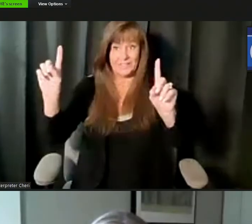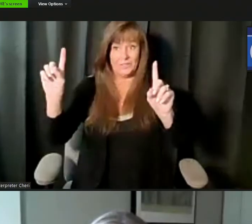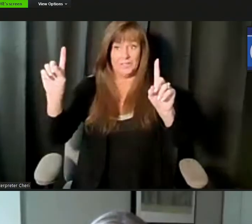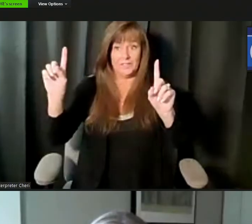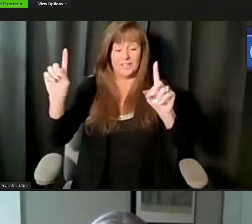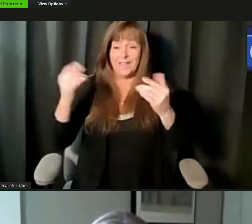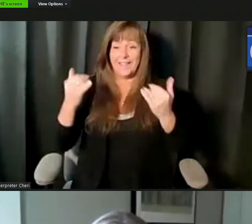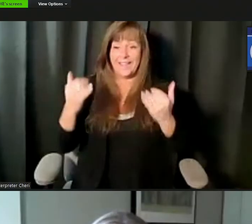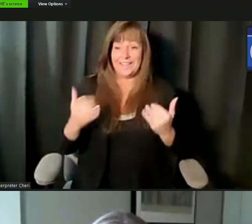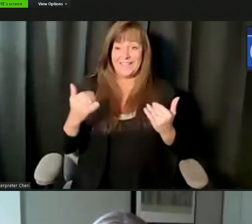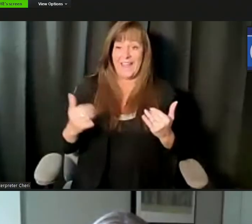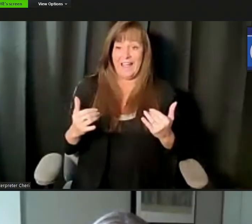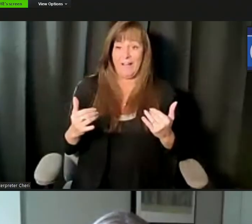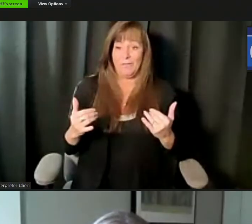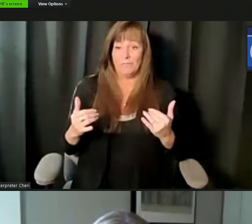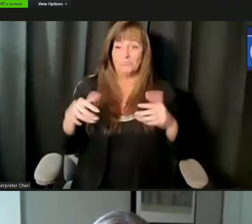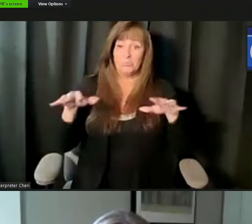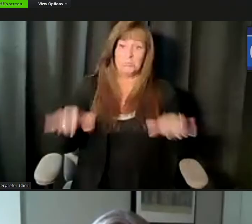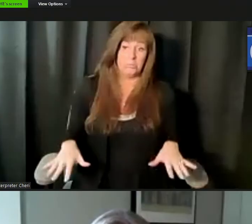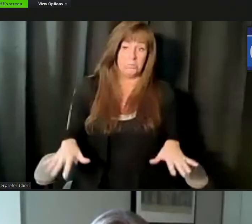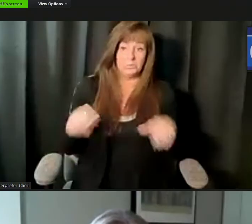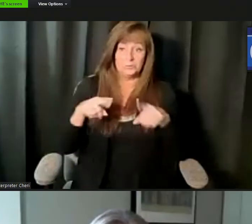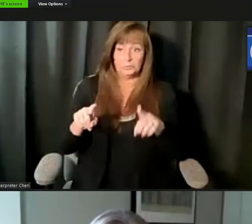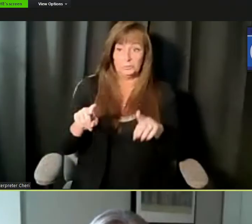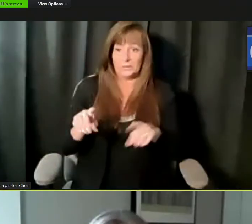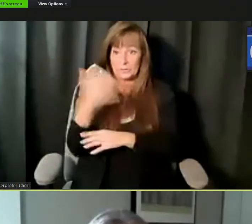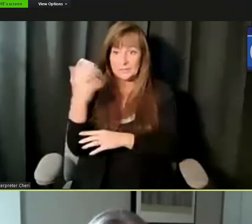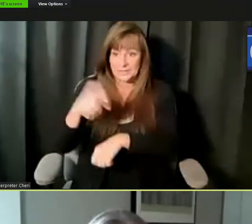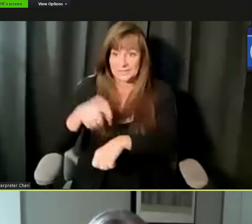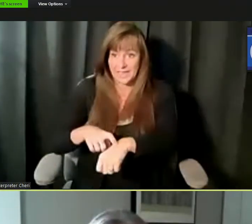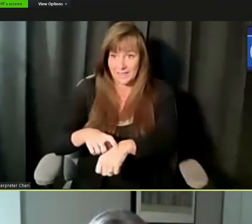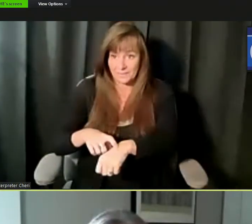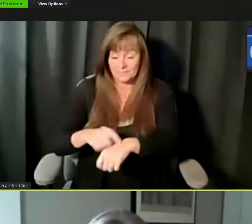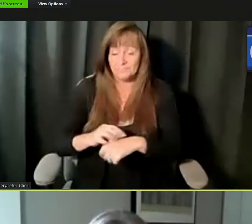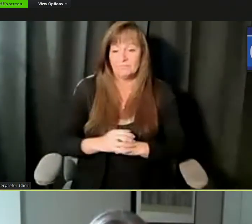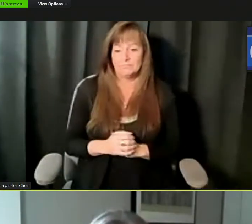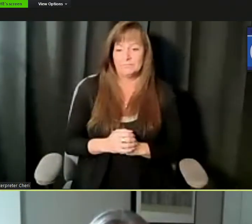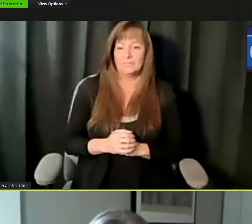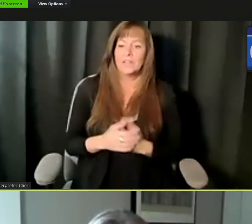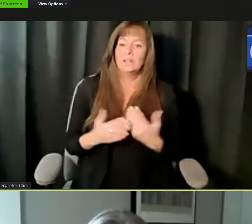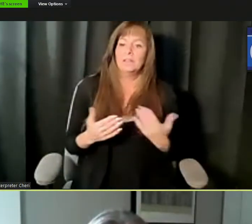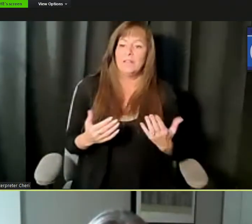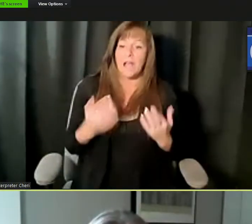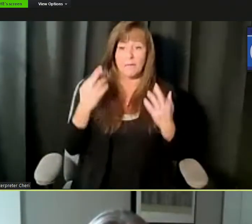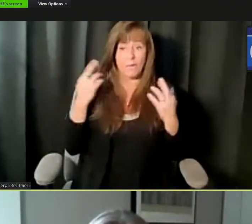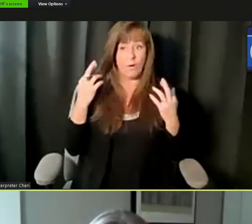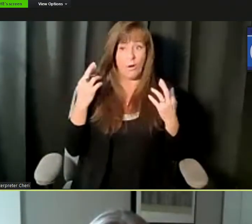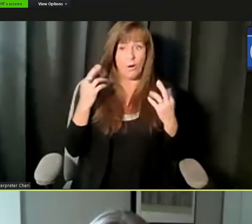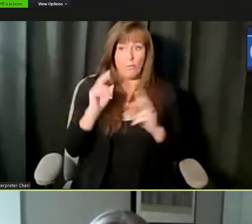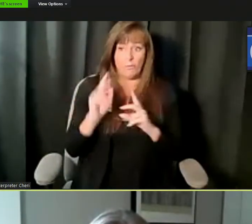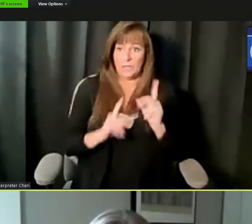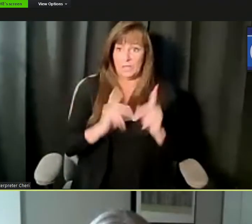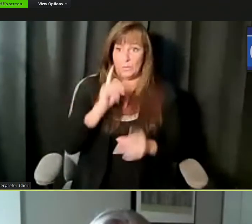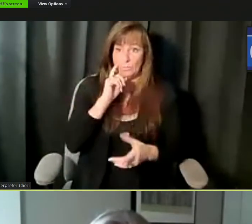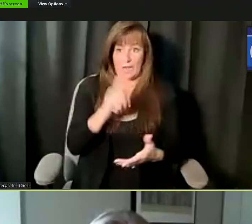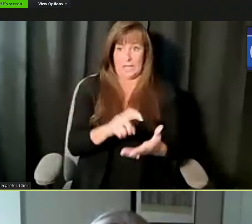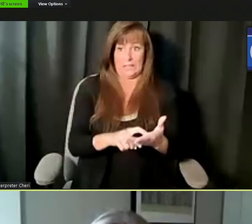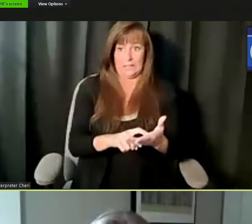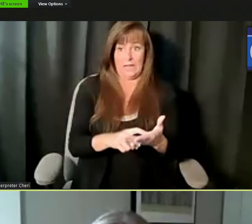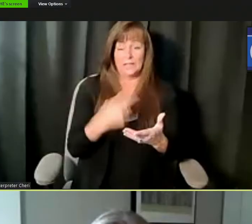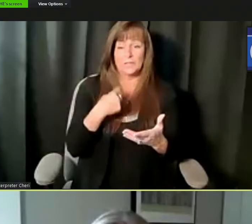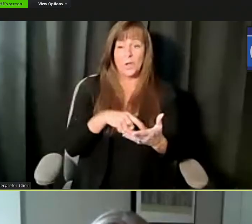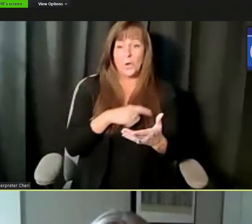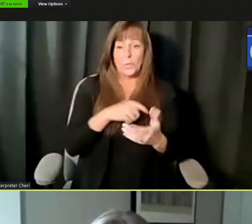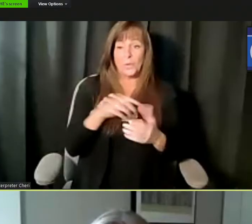around Christmas time? I'm hopeful that people recognize that we were able to do